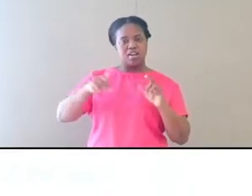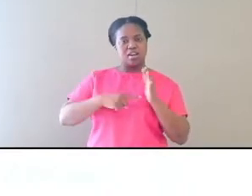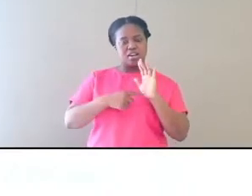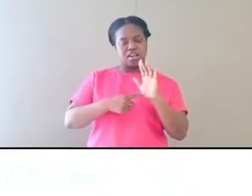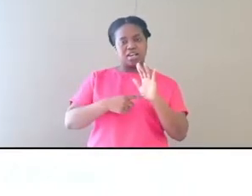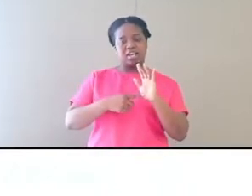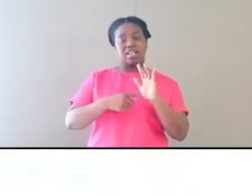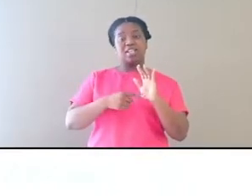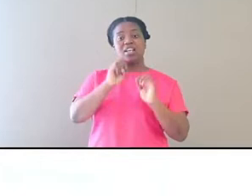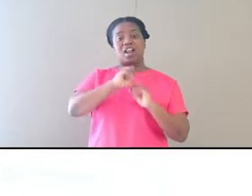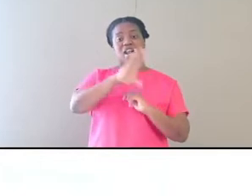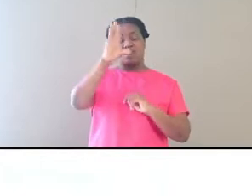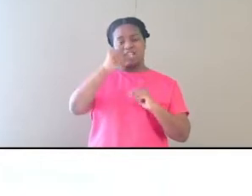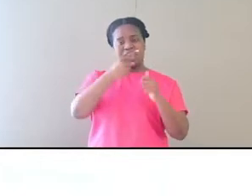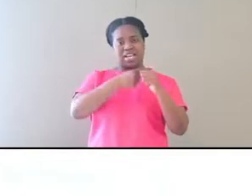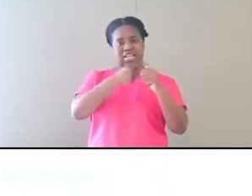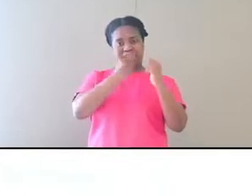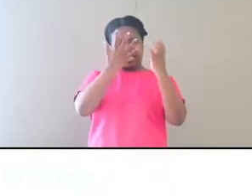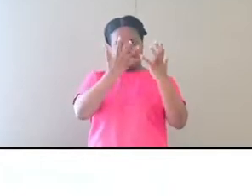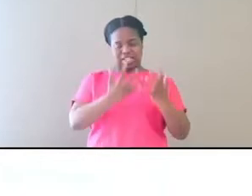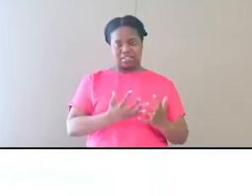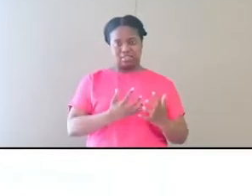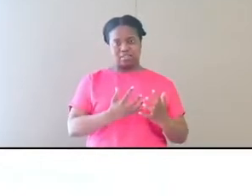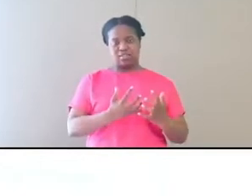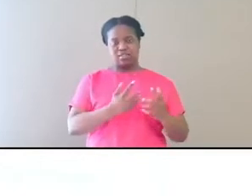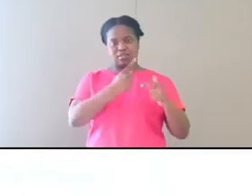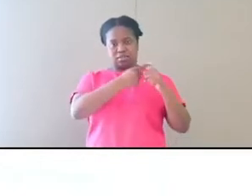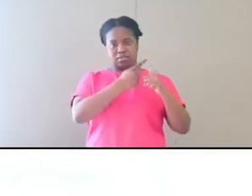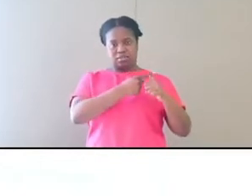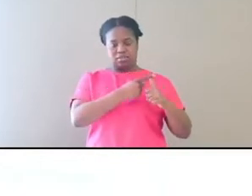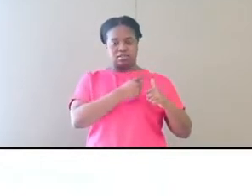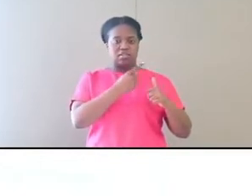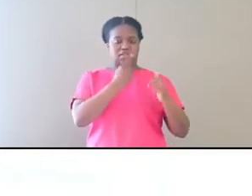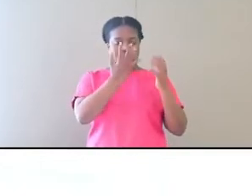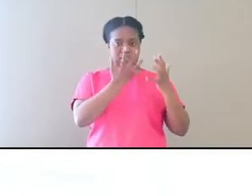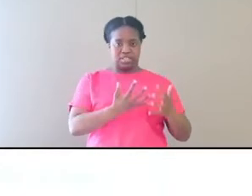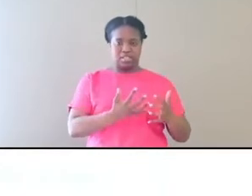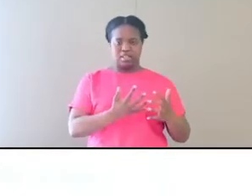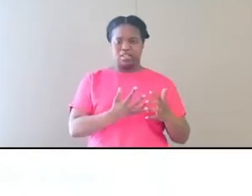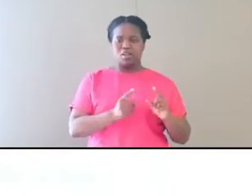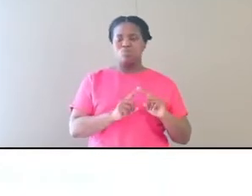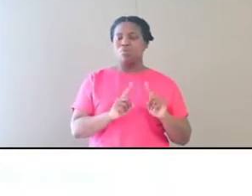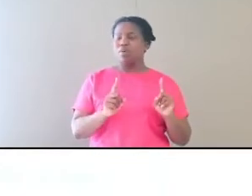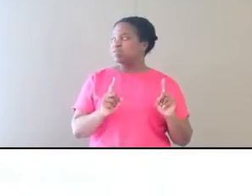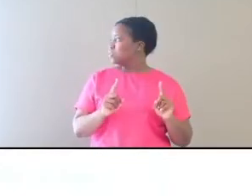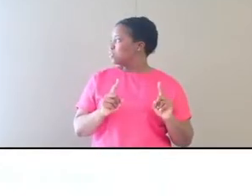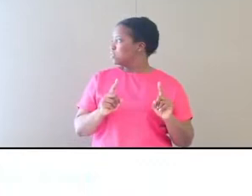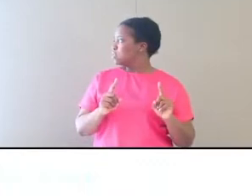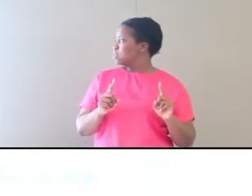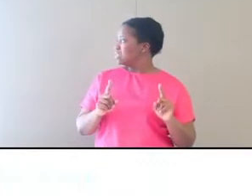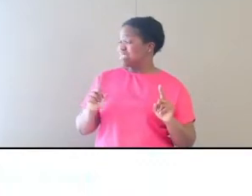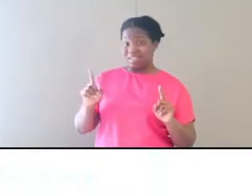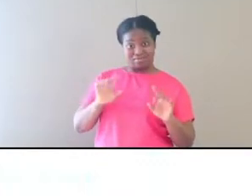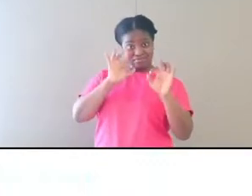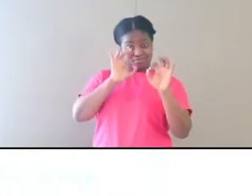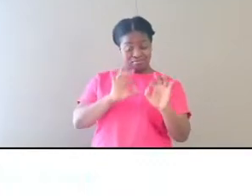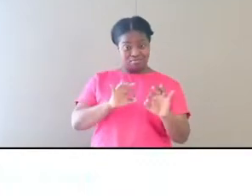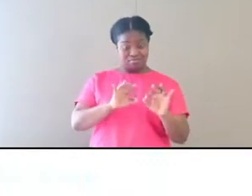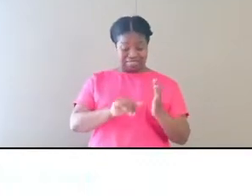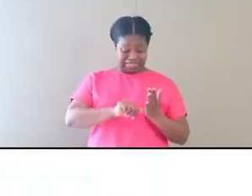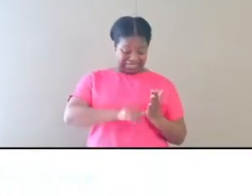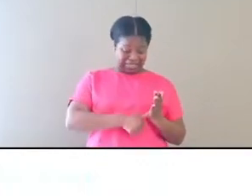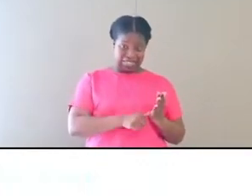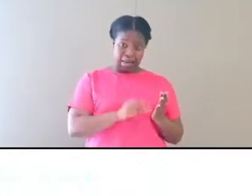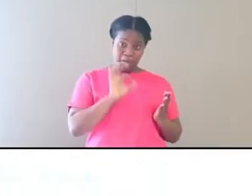Statistics South Africa, a nationally representative survey, general household survey. It's not generally regarded as an ideal source of income data.